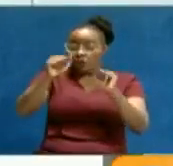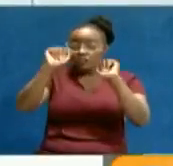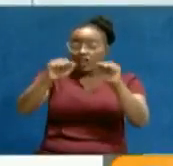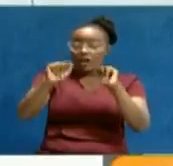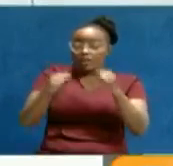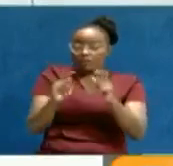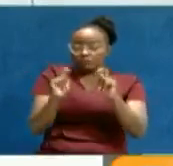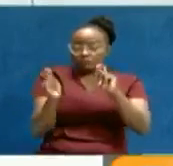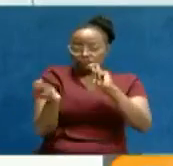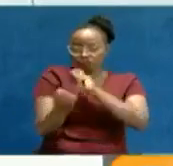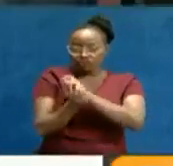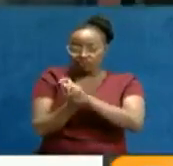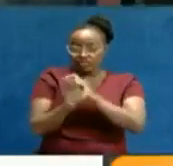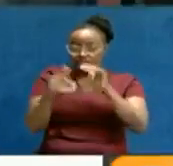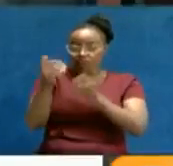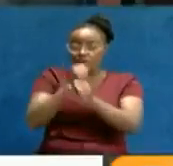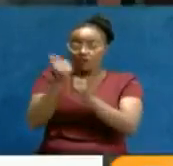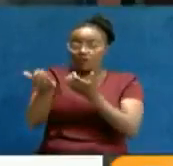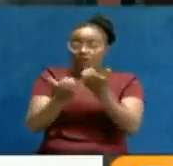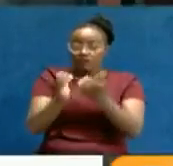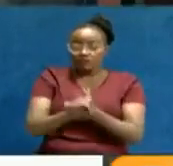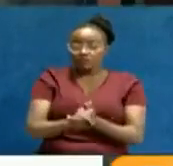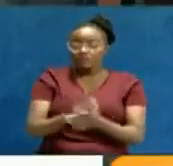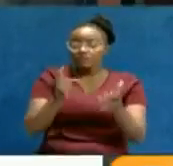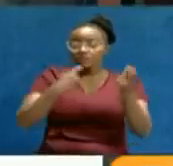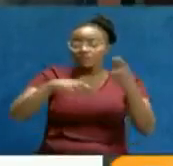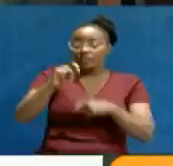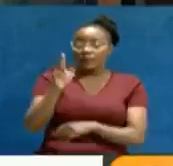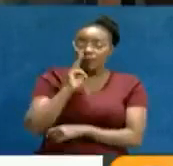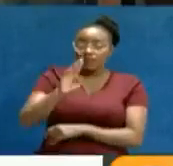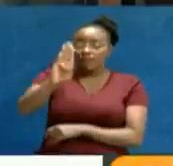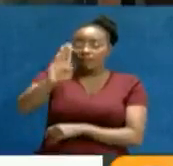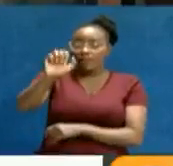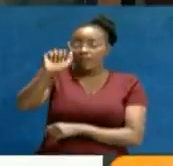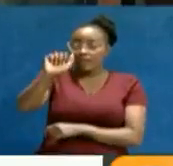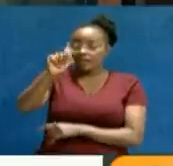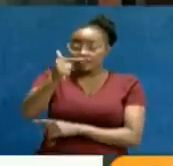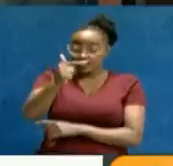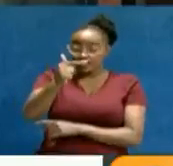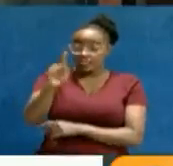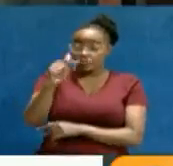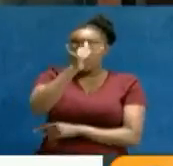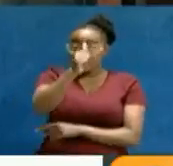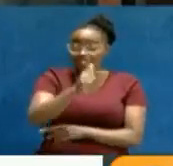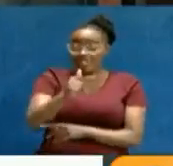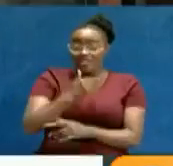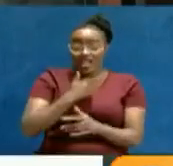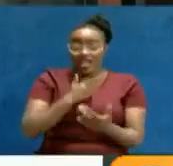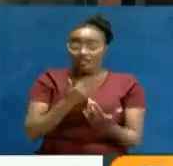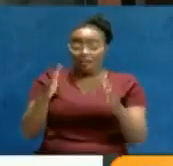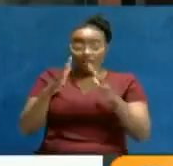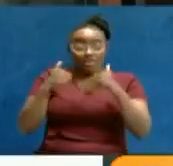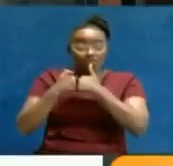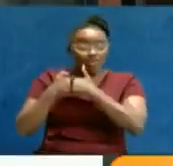explain shifting trends. Selling of tobacco products by BET, for example, into Tanzania has been a